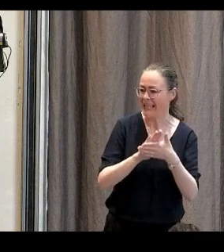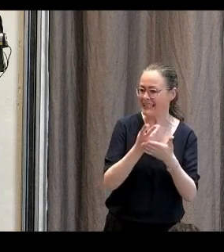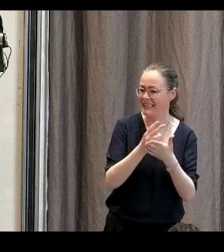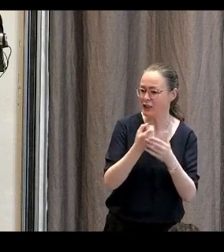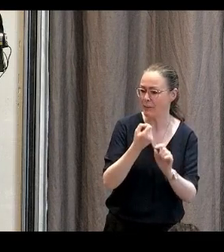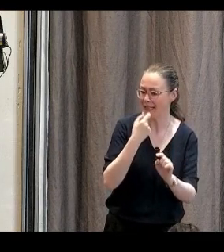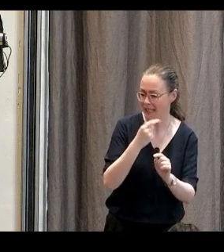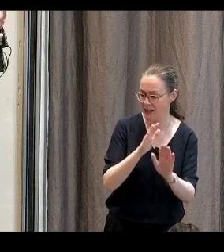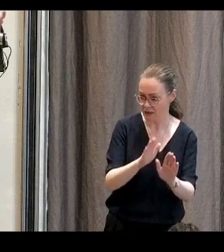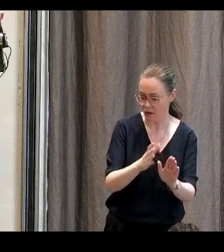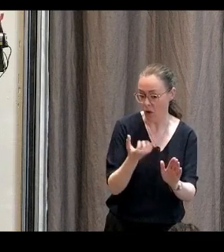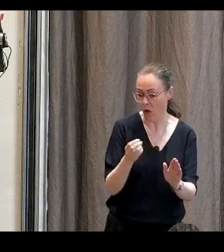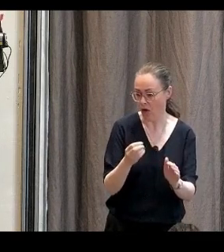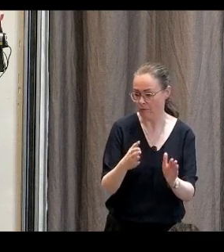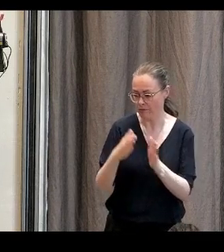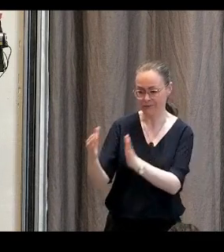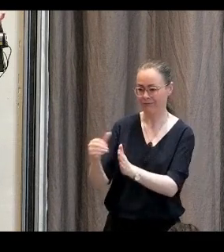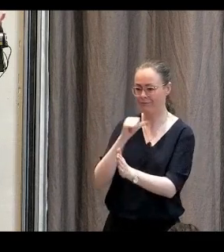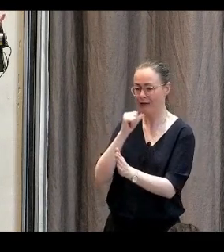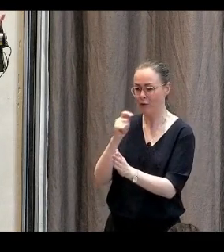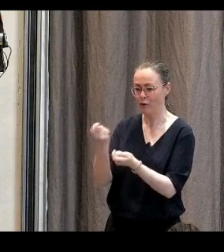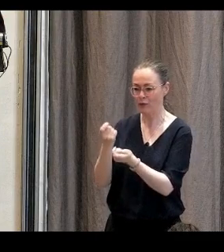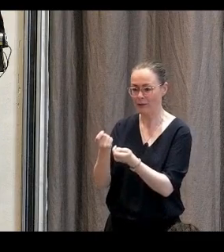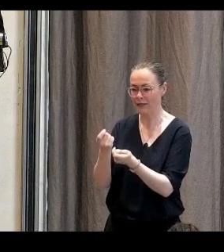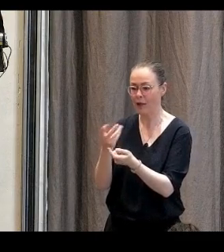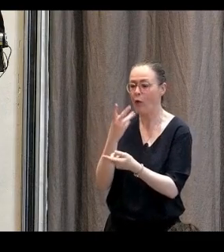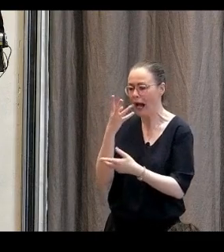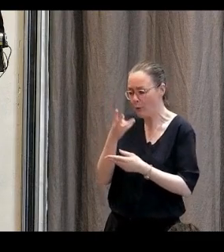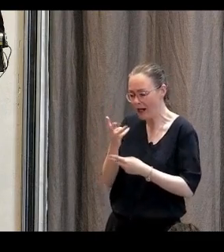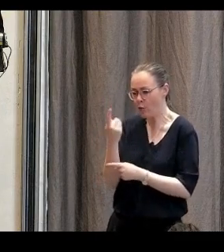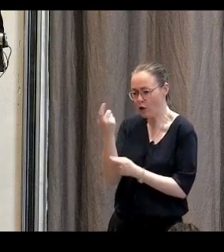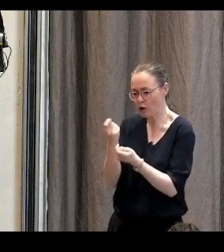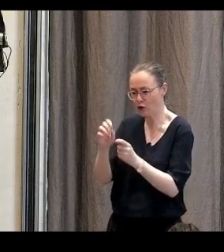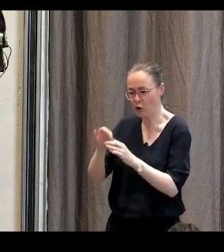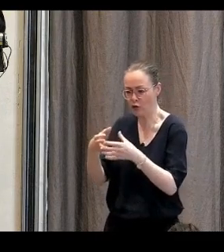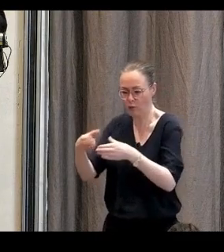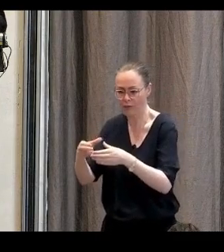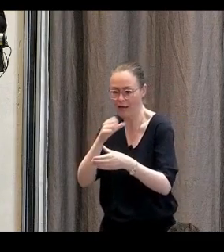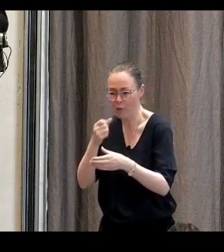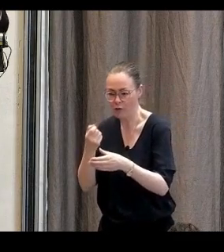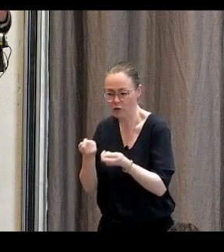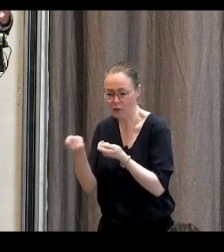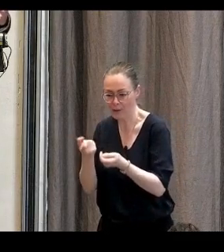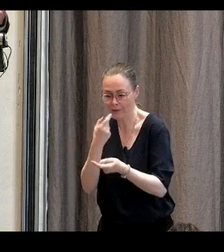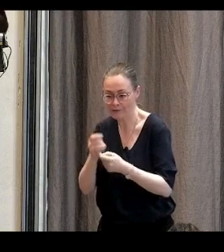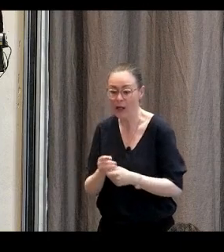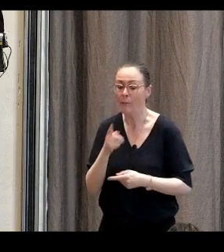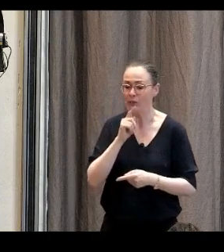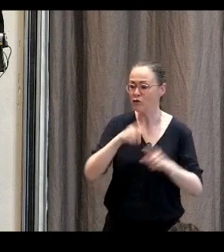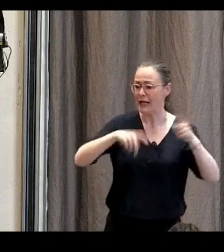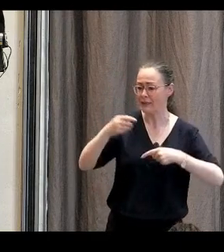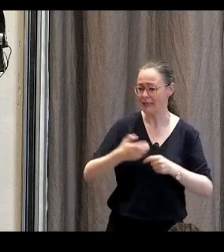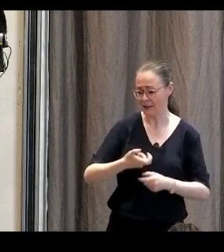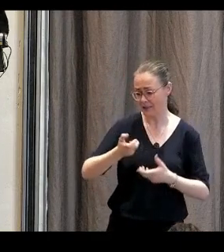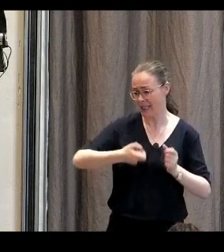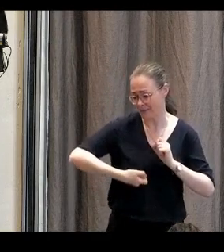medication, or they wouldn't get the treatment. We'd have a control group. And the way this is done is what's called randomized. It's a bit like rolling